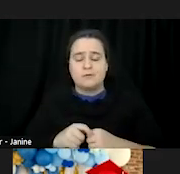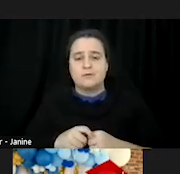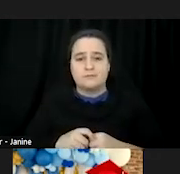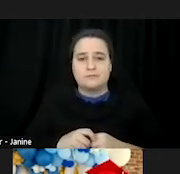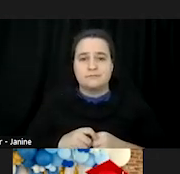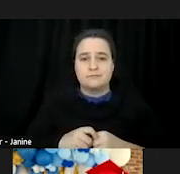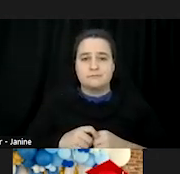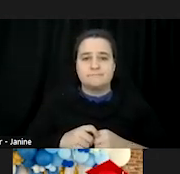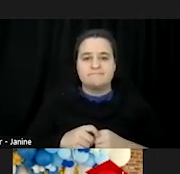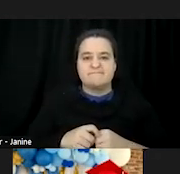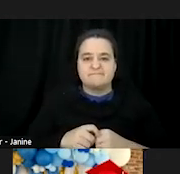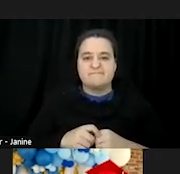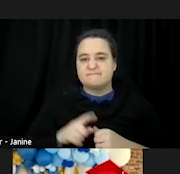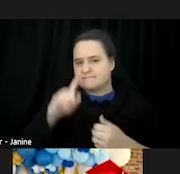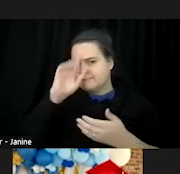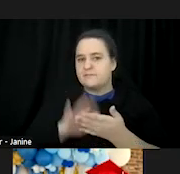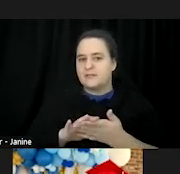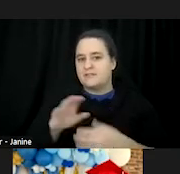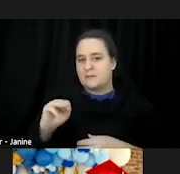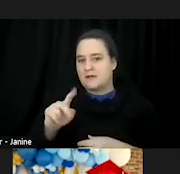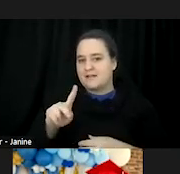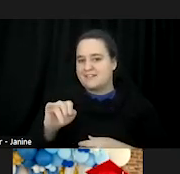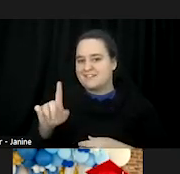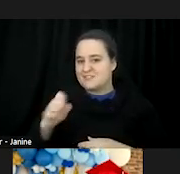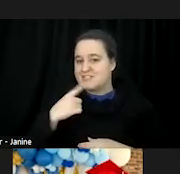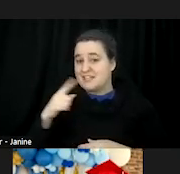yeah. I believe that's what Mackenzie would say, right, Tamara?